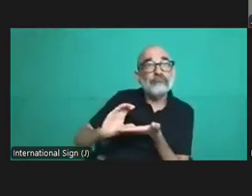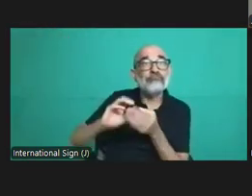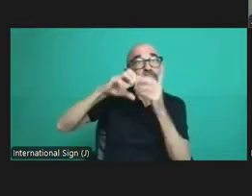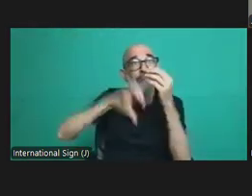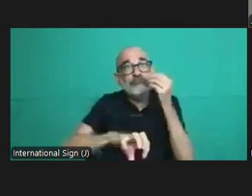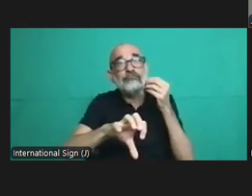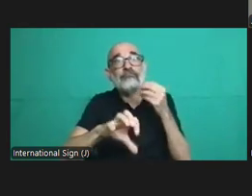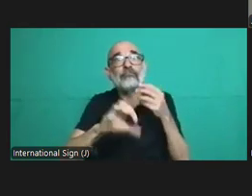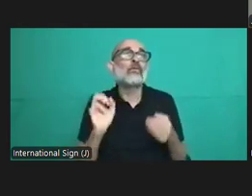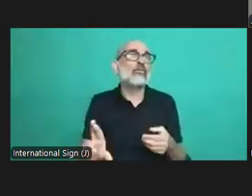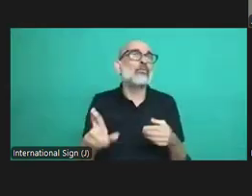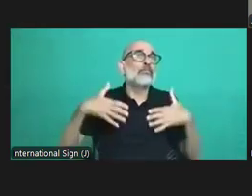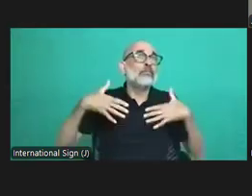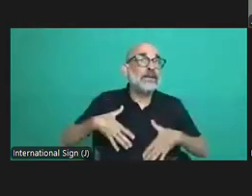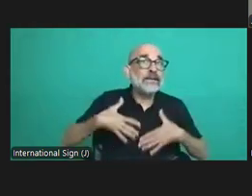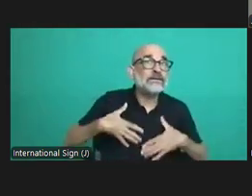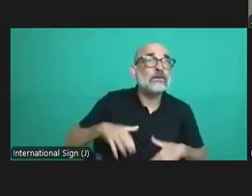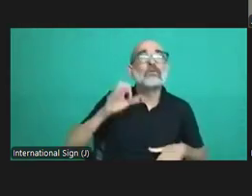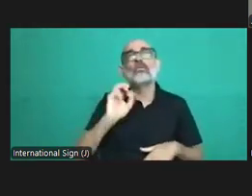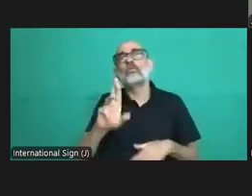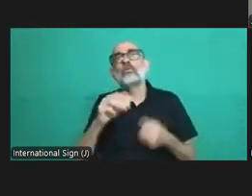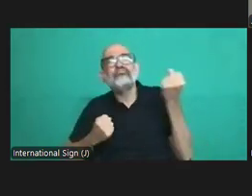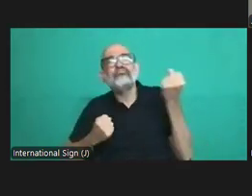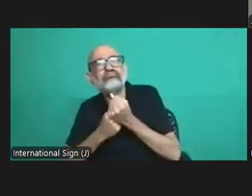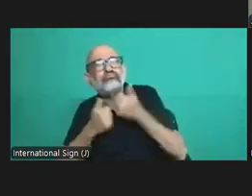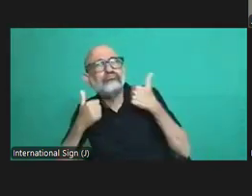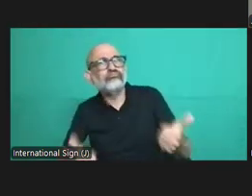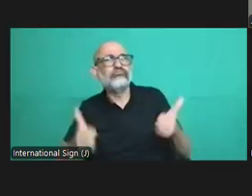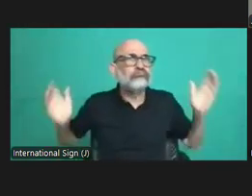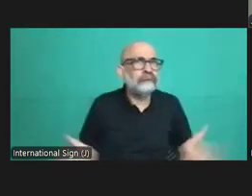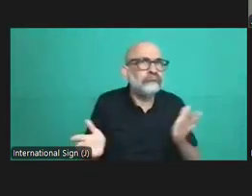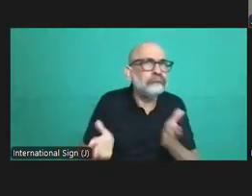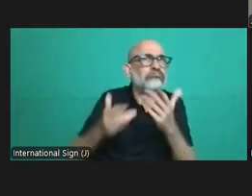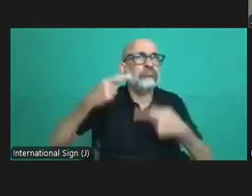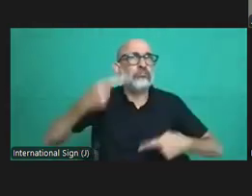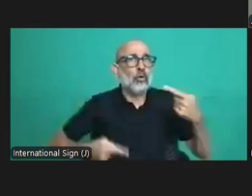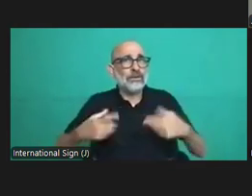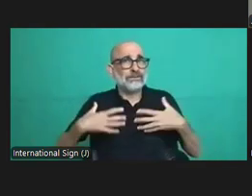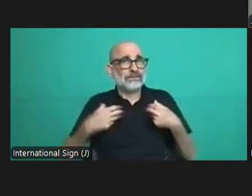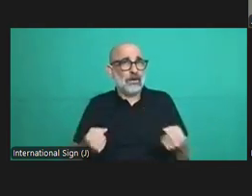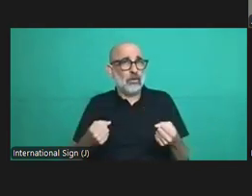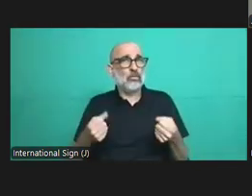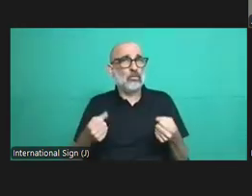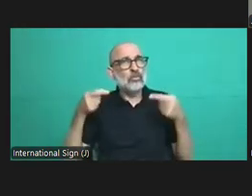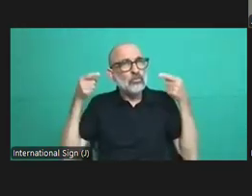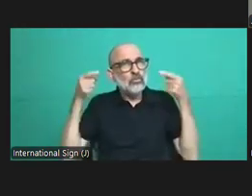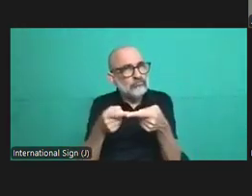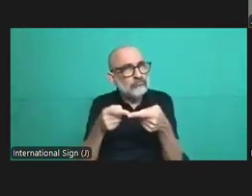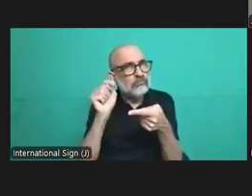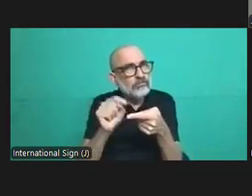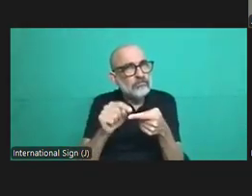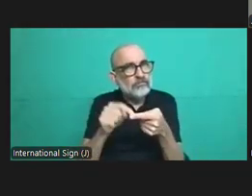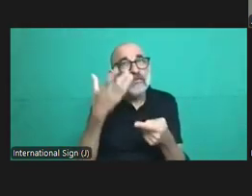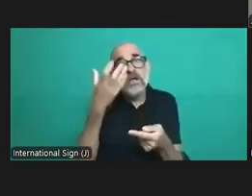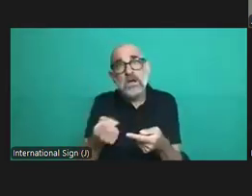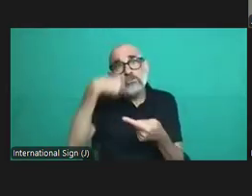to addressing NCD and the social determinants. He is always supported at the level of cabinet, and the finance would always come to, I won't